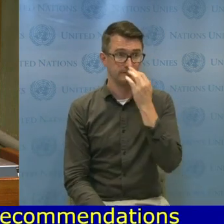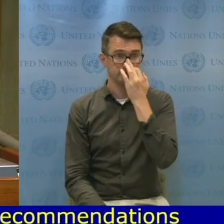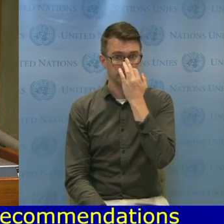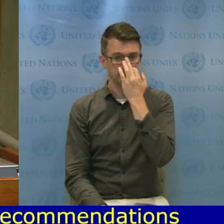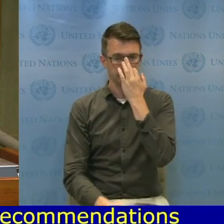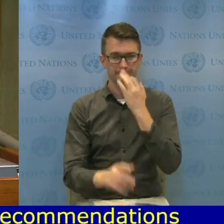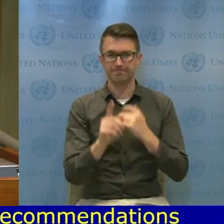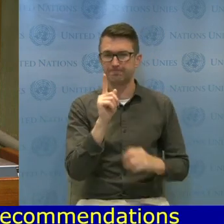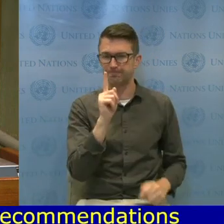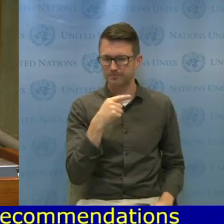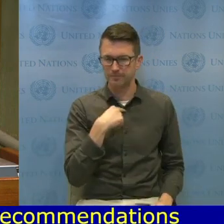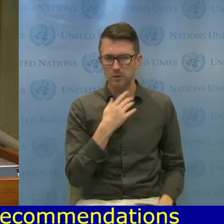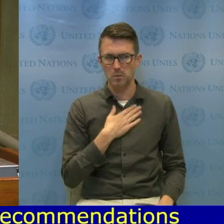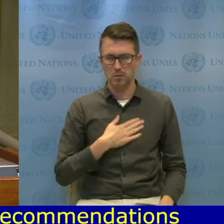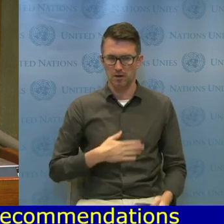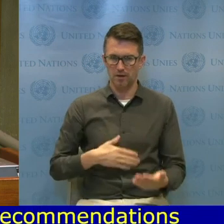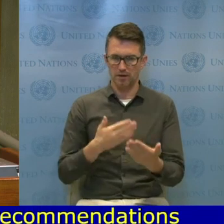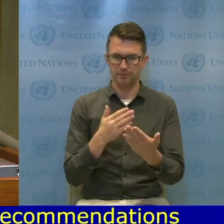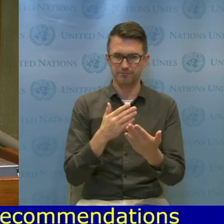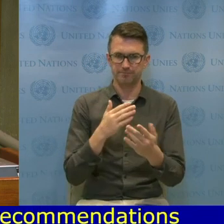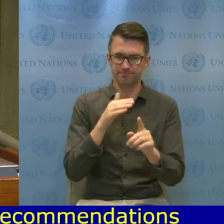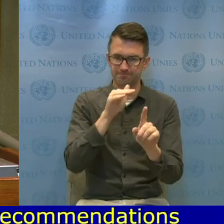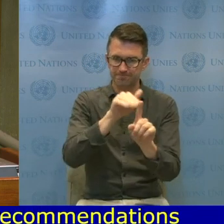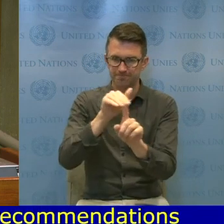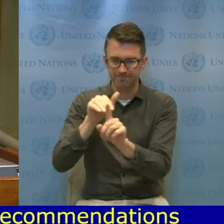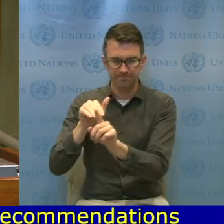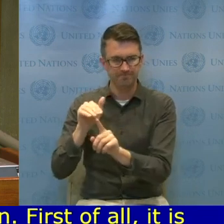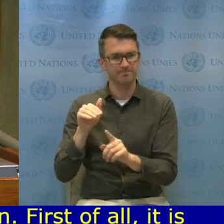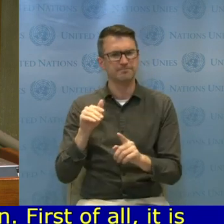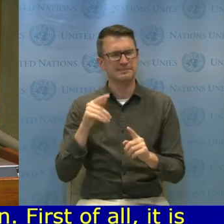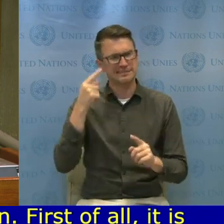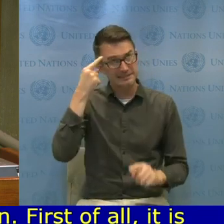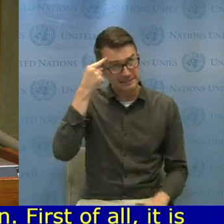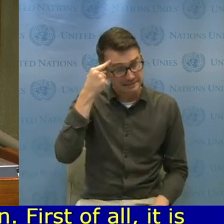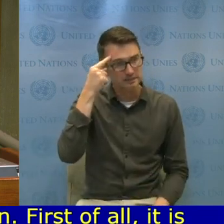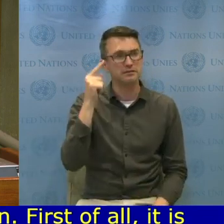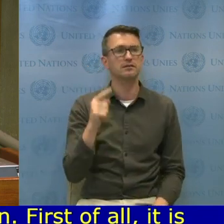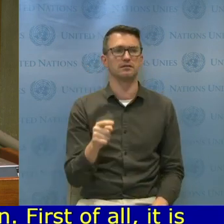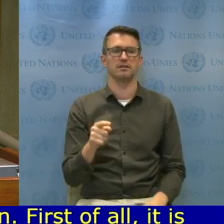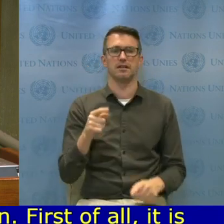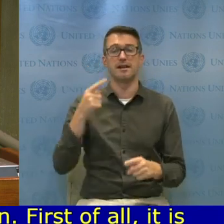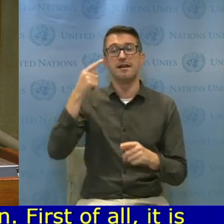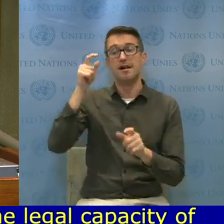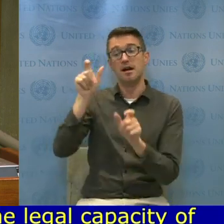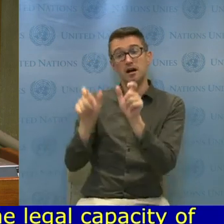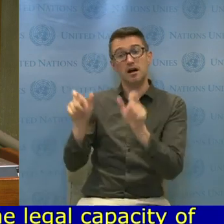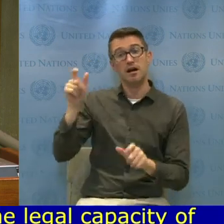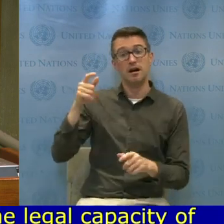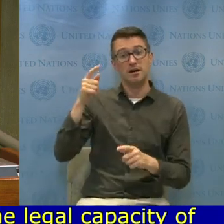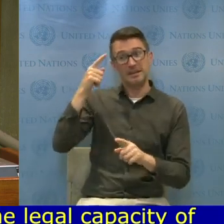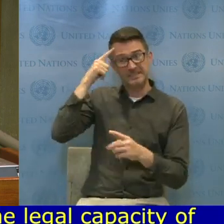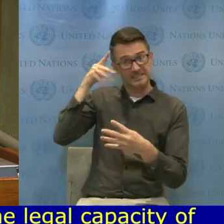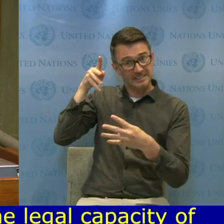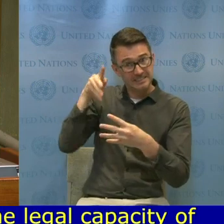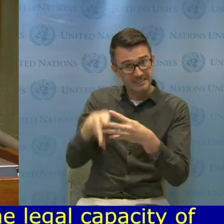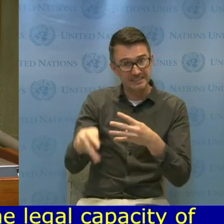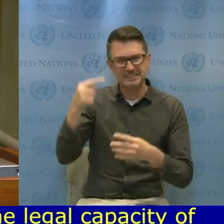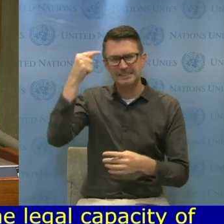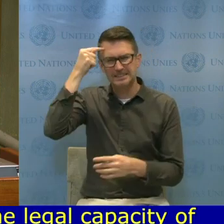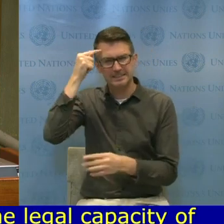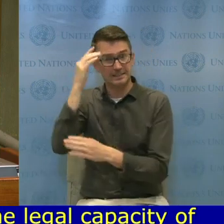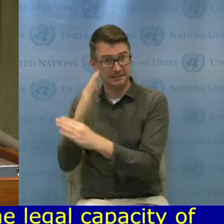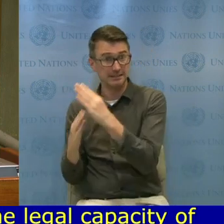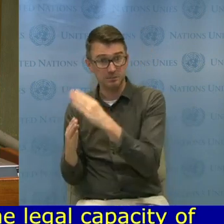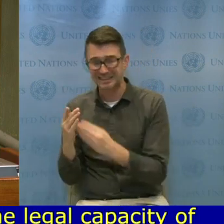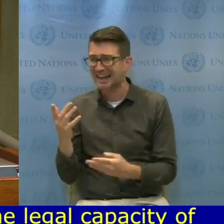disabilities on an equal basis with others and the right to exercise this. As we can hear again and